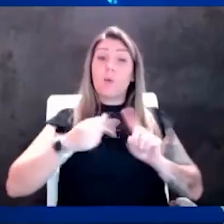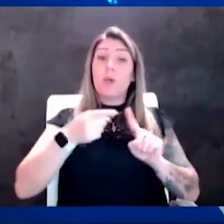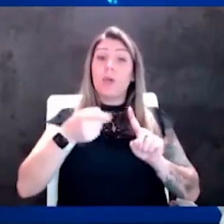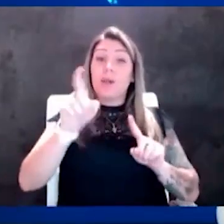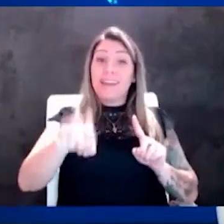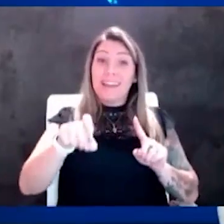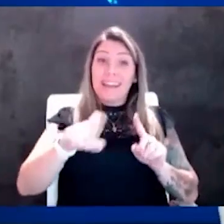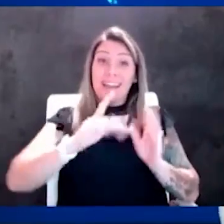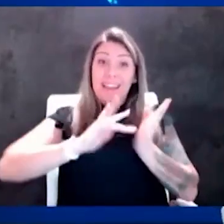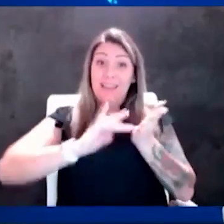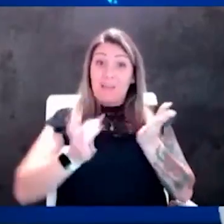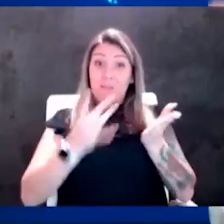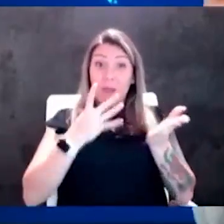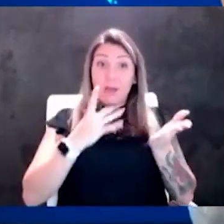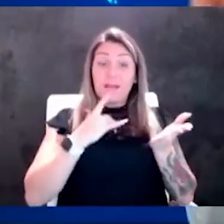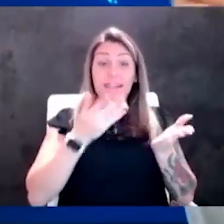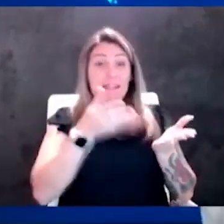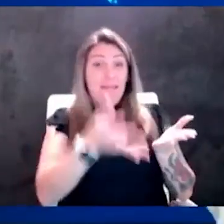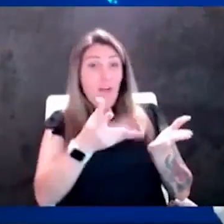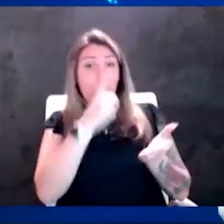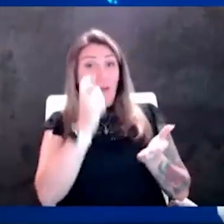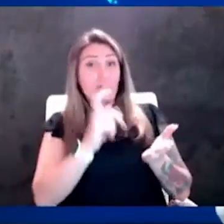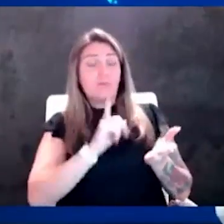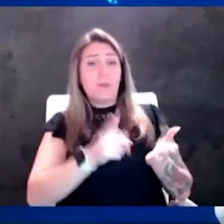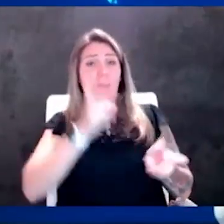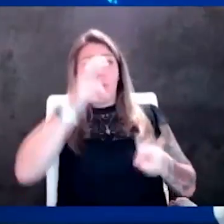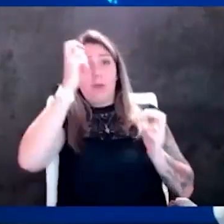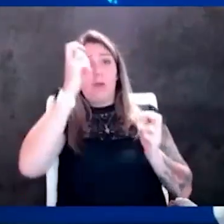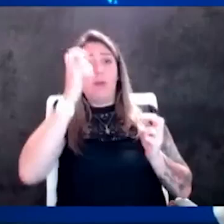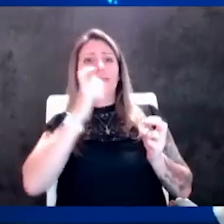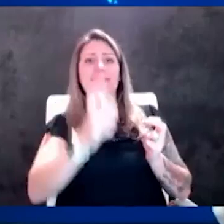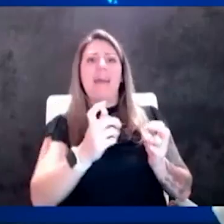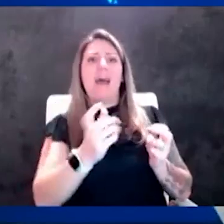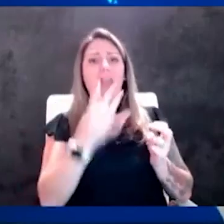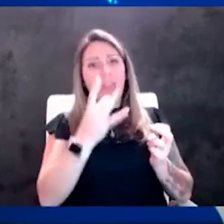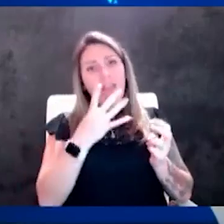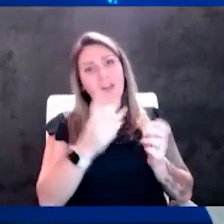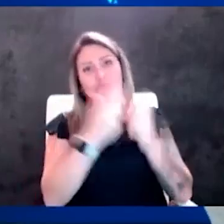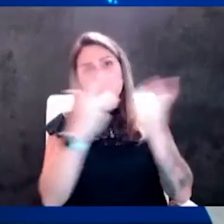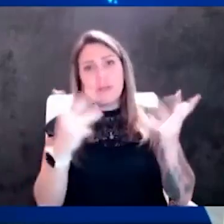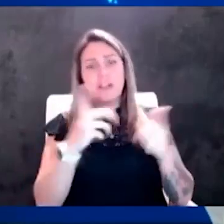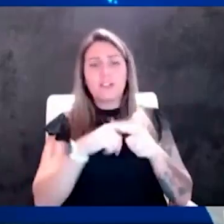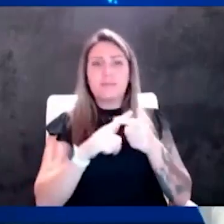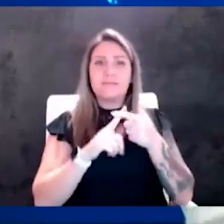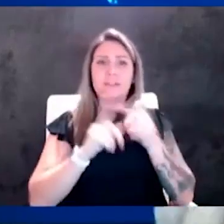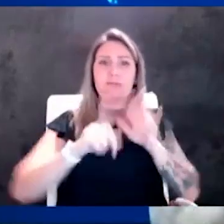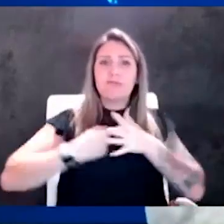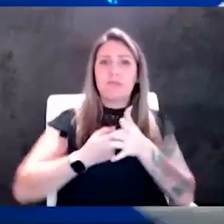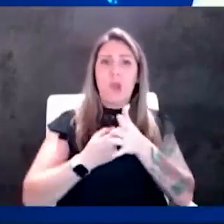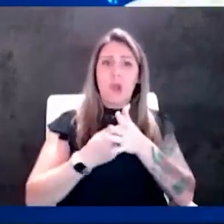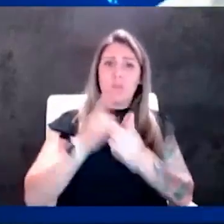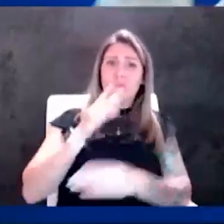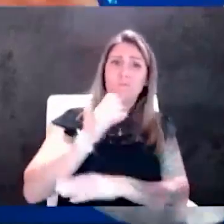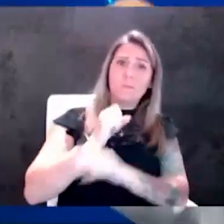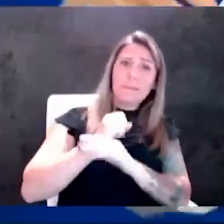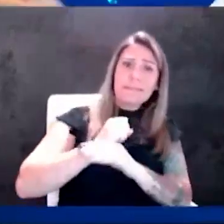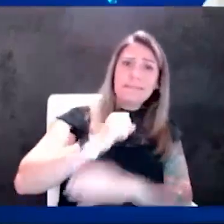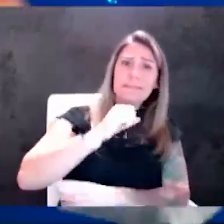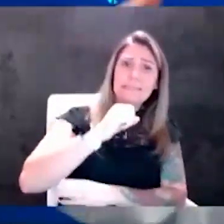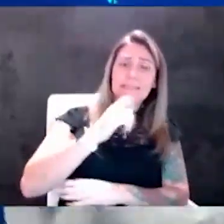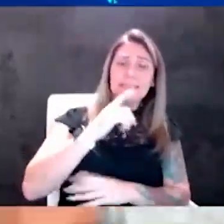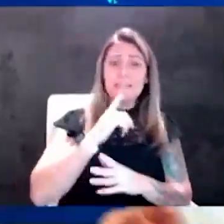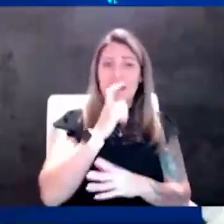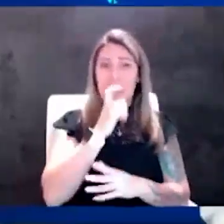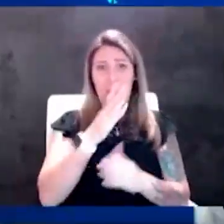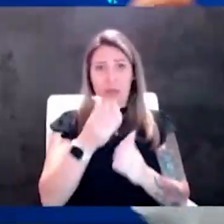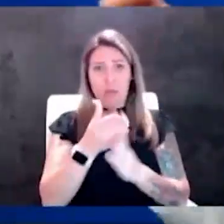for you because you're really sick, so you don't want to take too much stuff, create that resistance. And you could create resistance not only through an entire population, because we